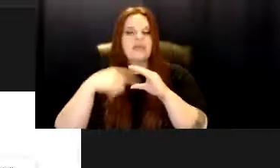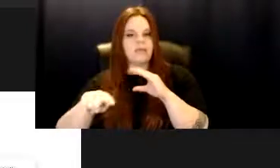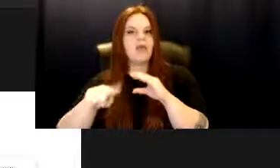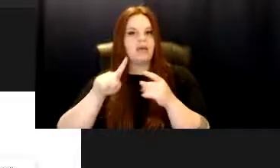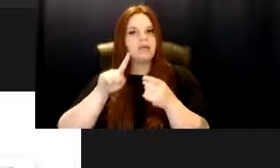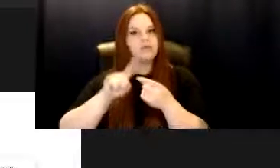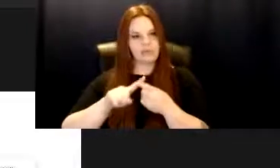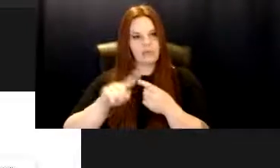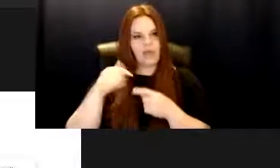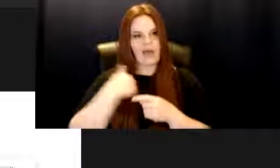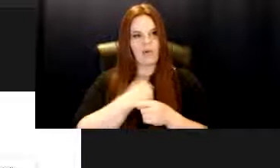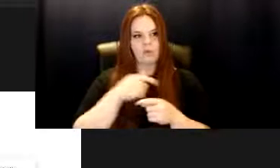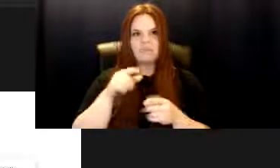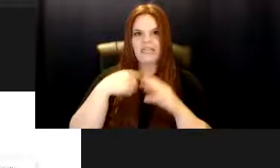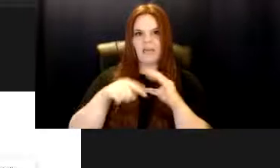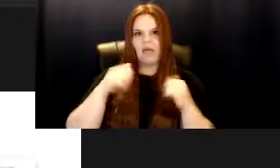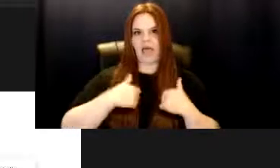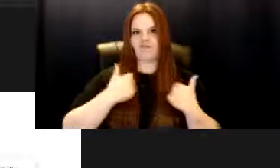adakt@uw.edu.